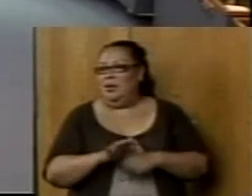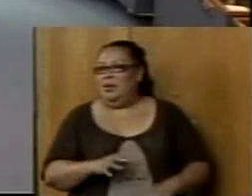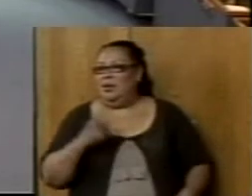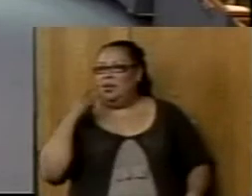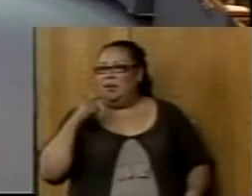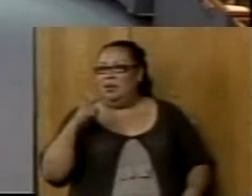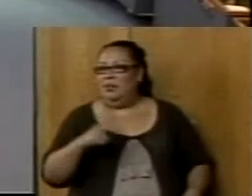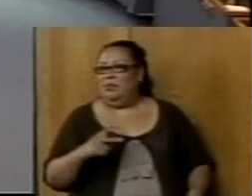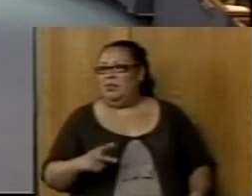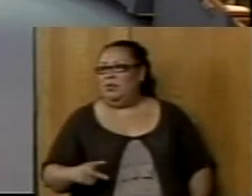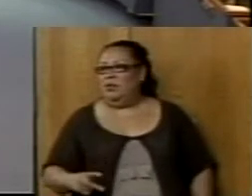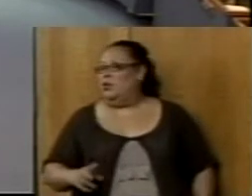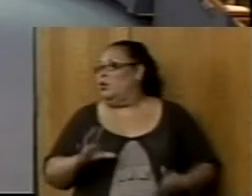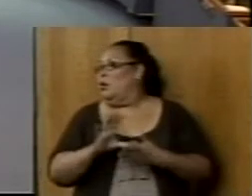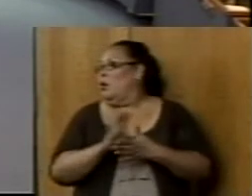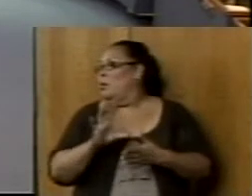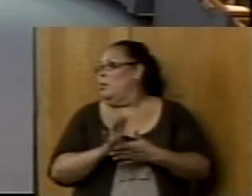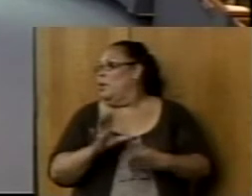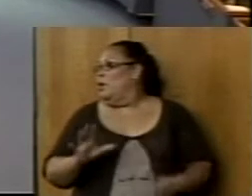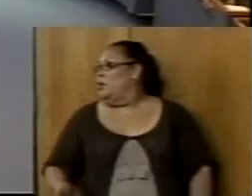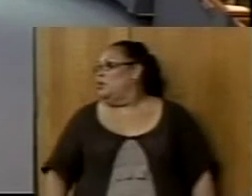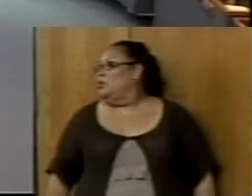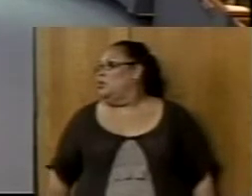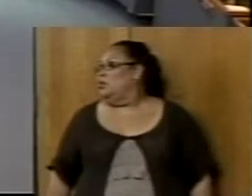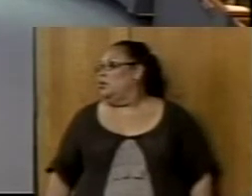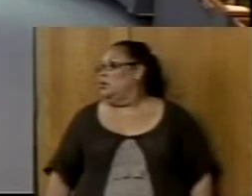you look on page,